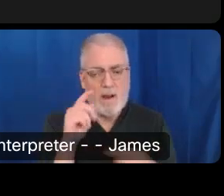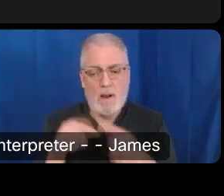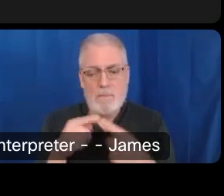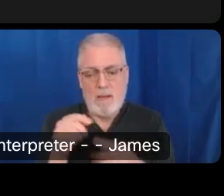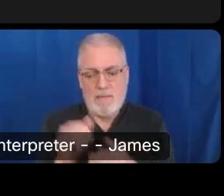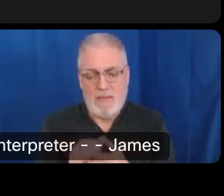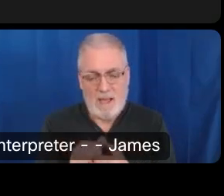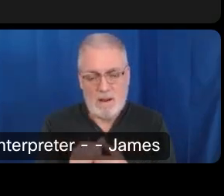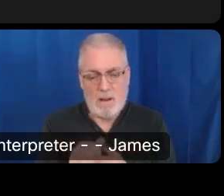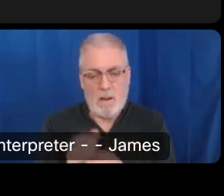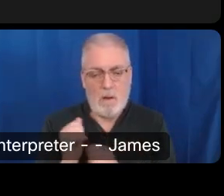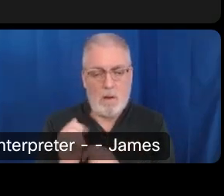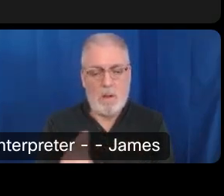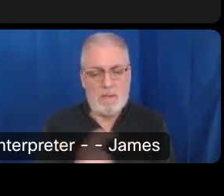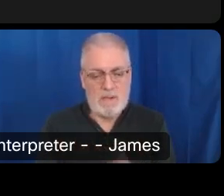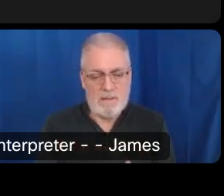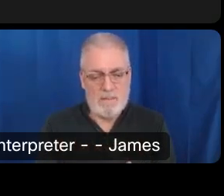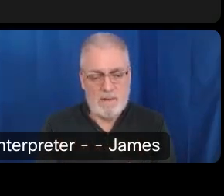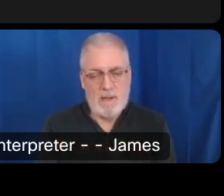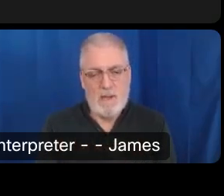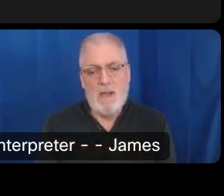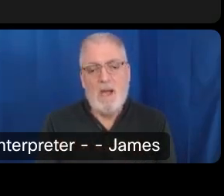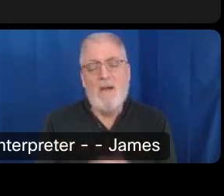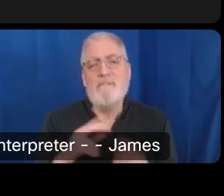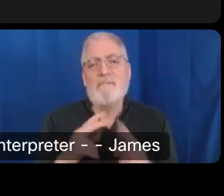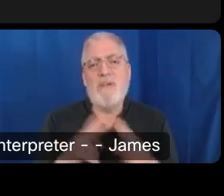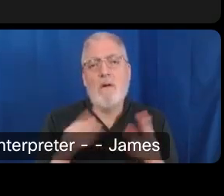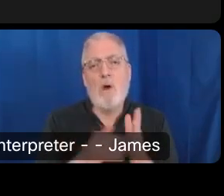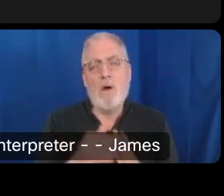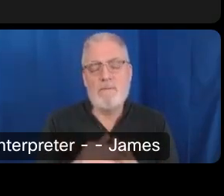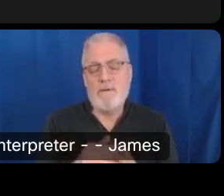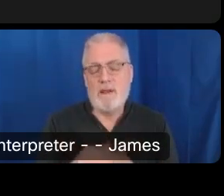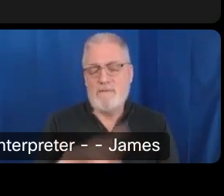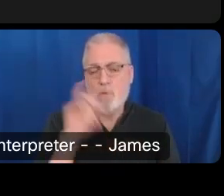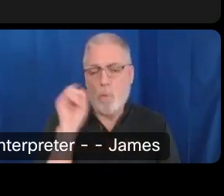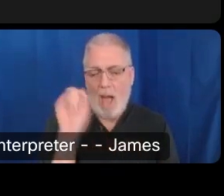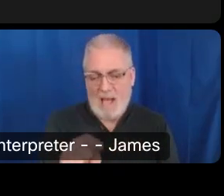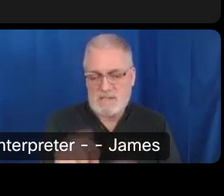3 priorities? They say workforce, workforce, and workforce. But I think from